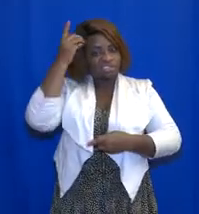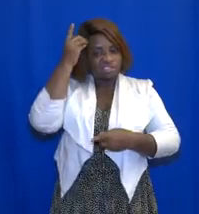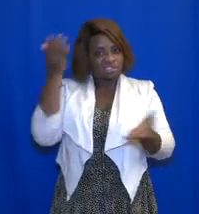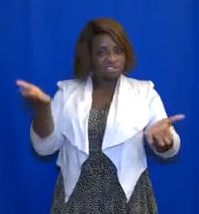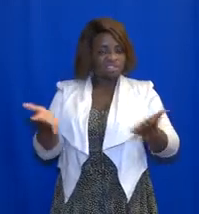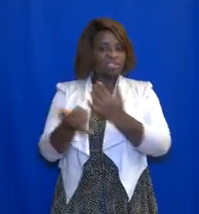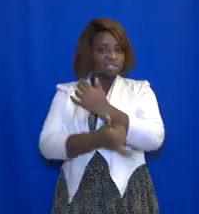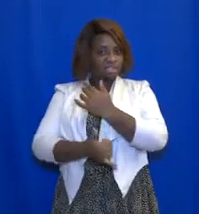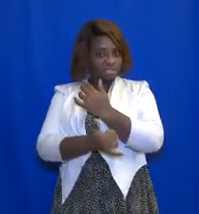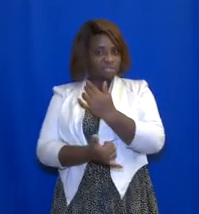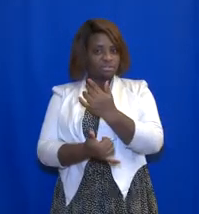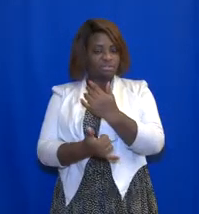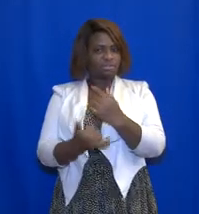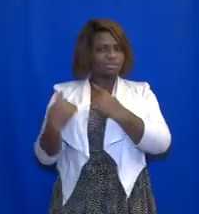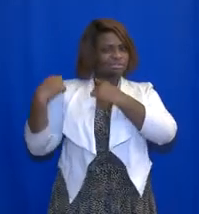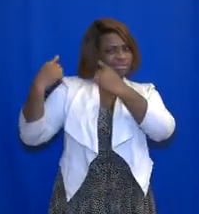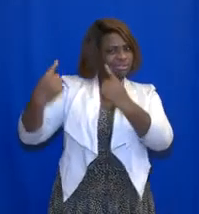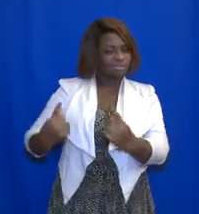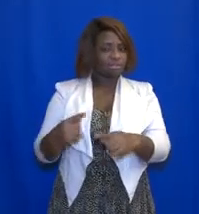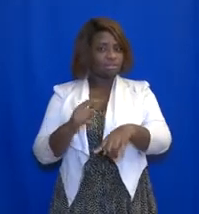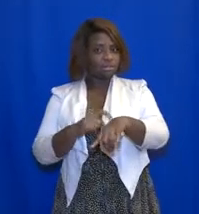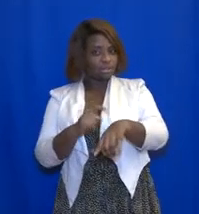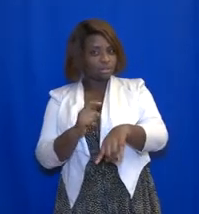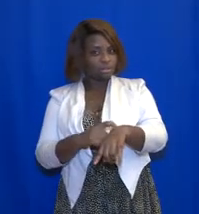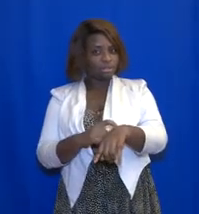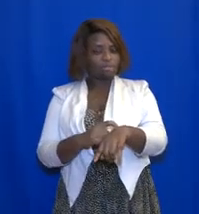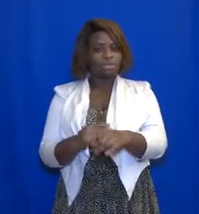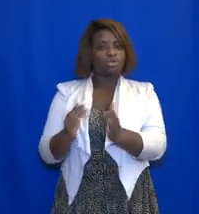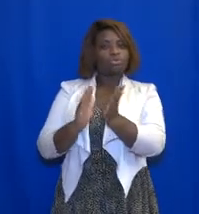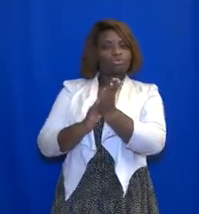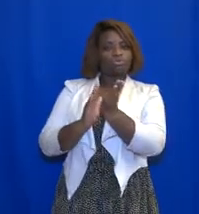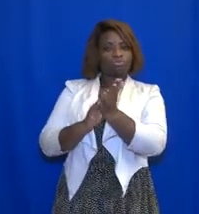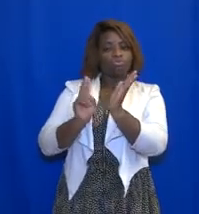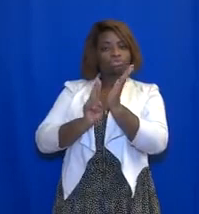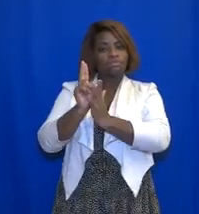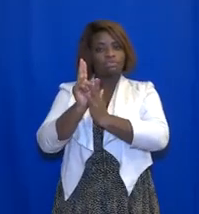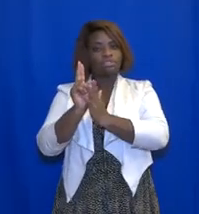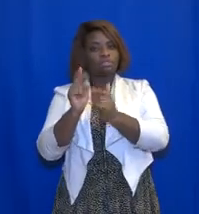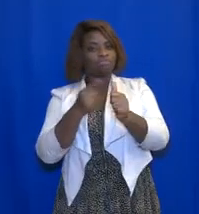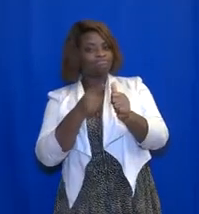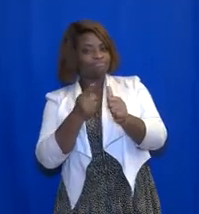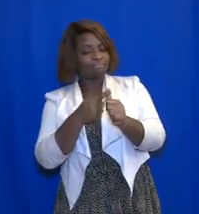country. Since that time, final year university students,